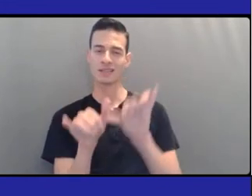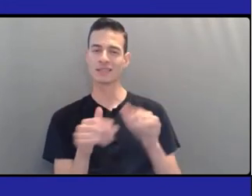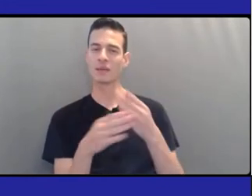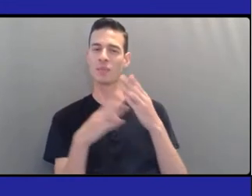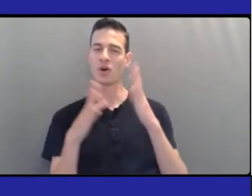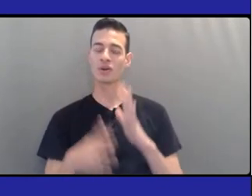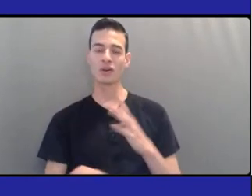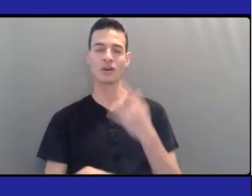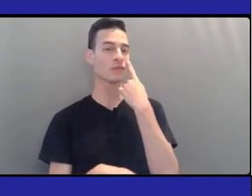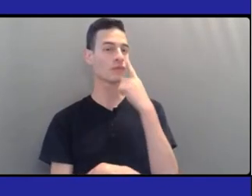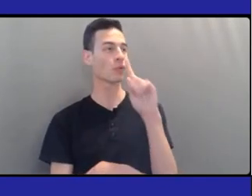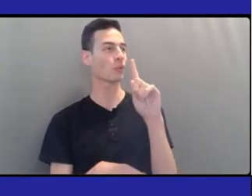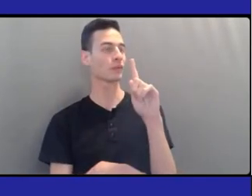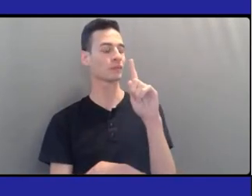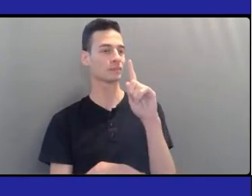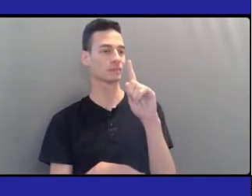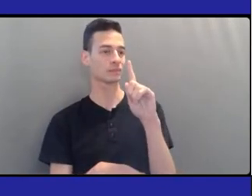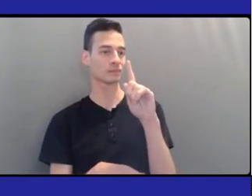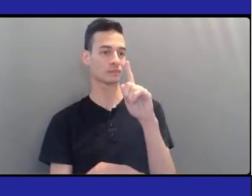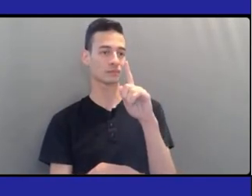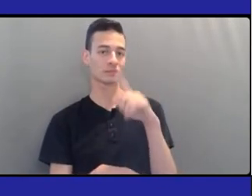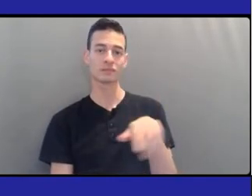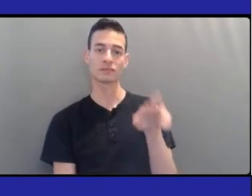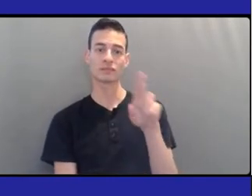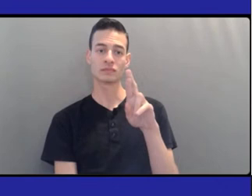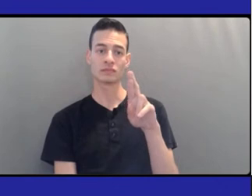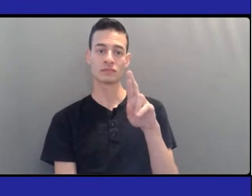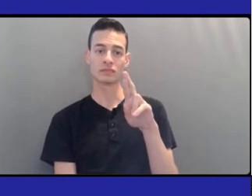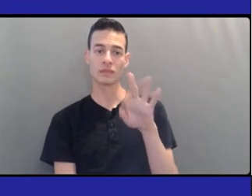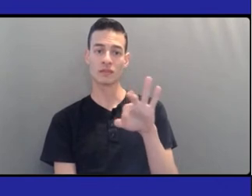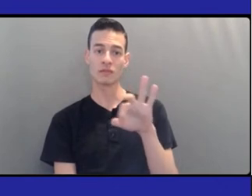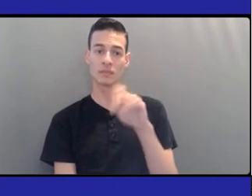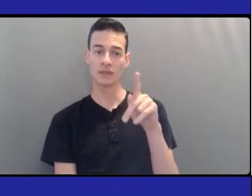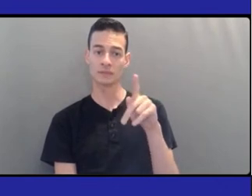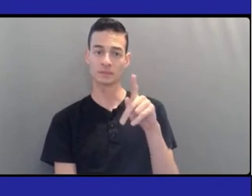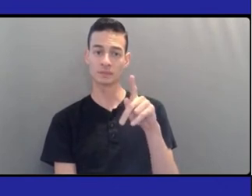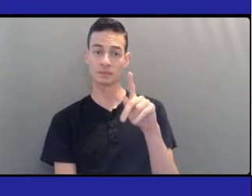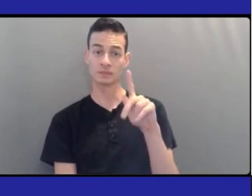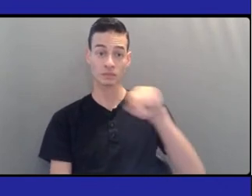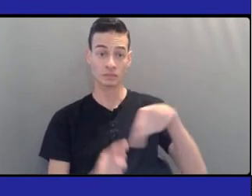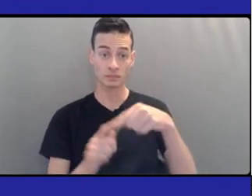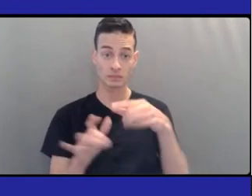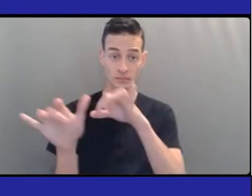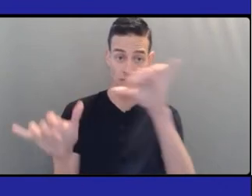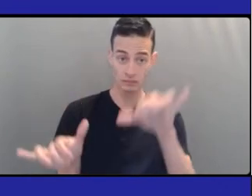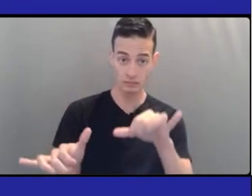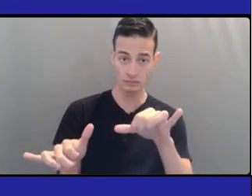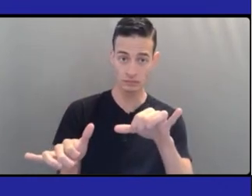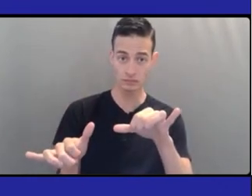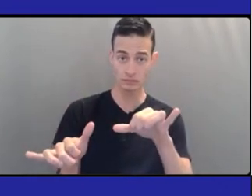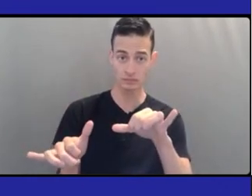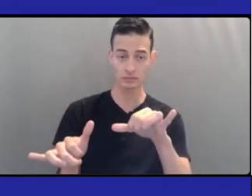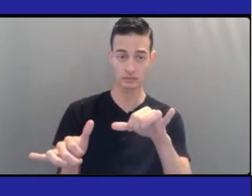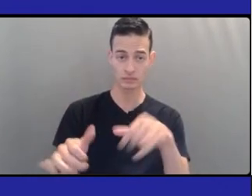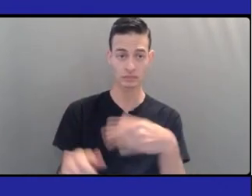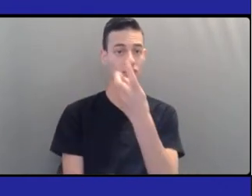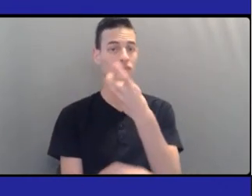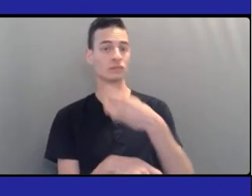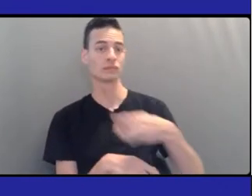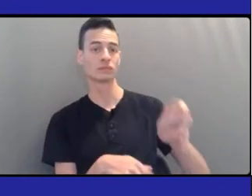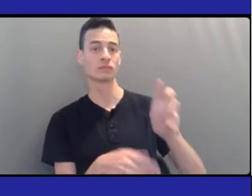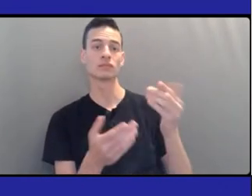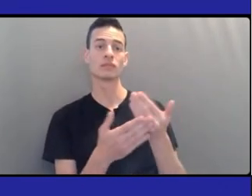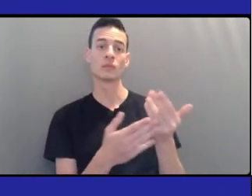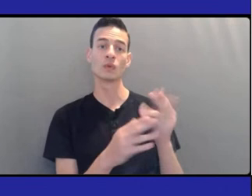outcome of a RFP when the system closed the Brooklyn Laundry plant and transitioned to a union